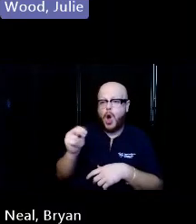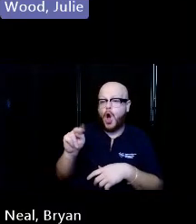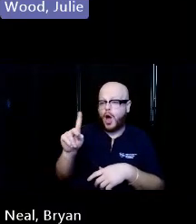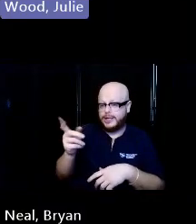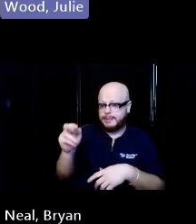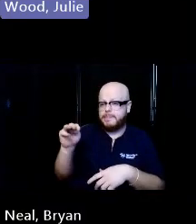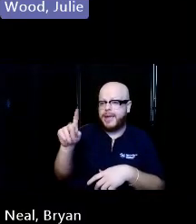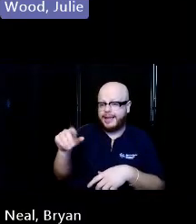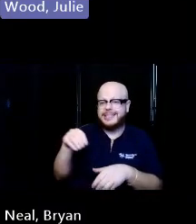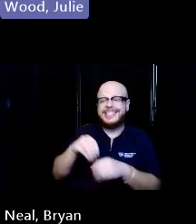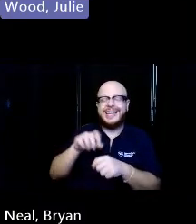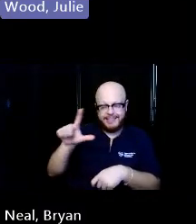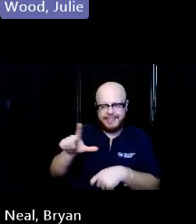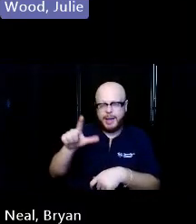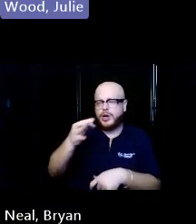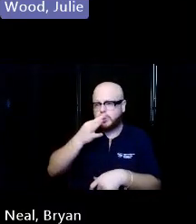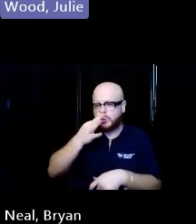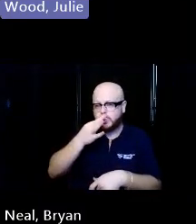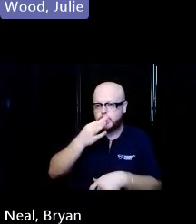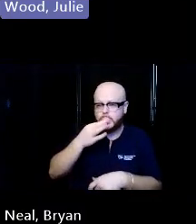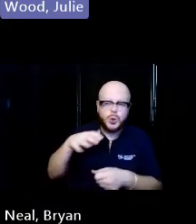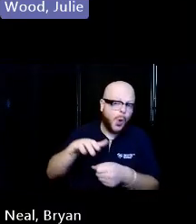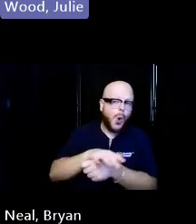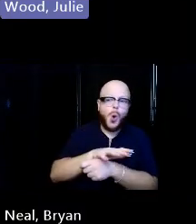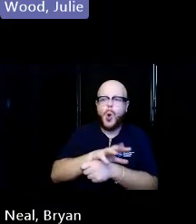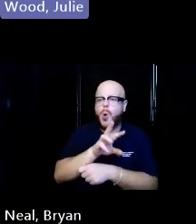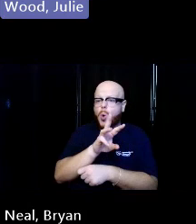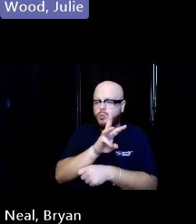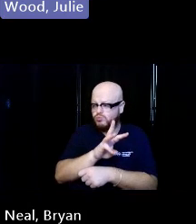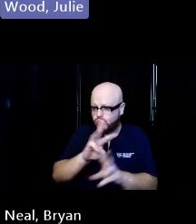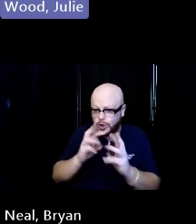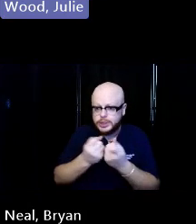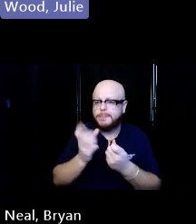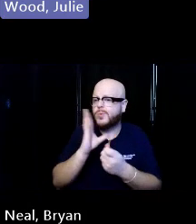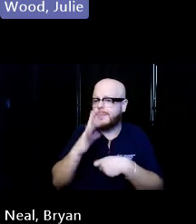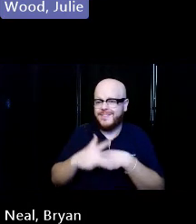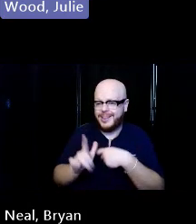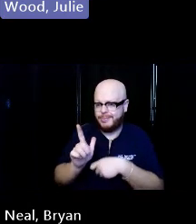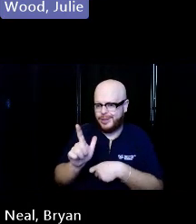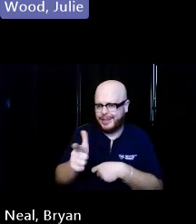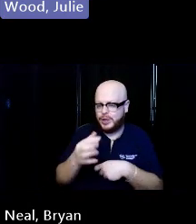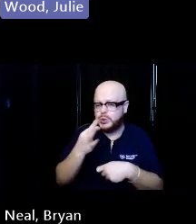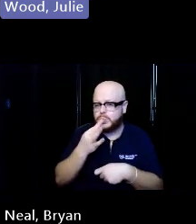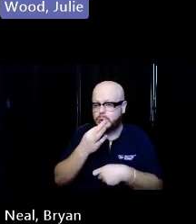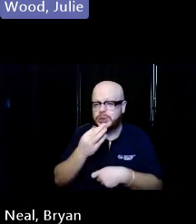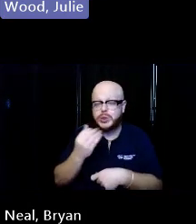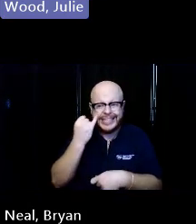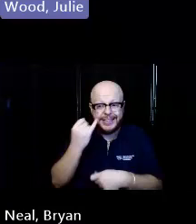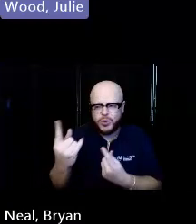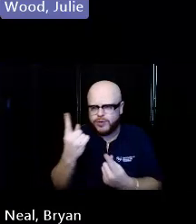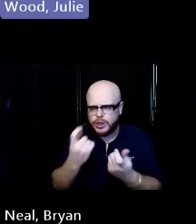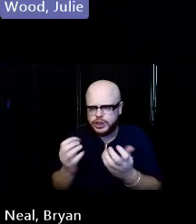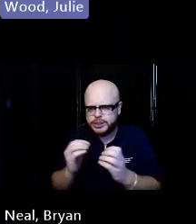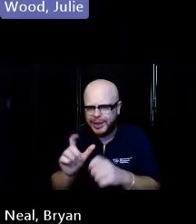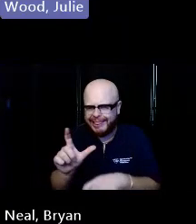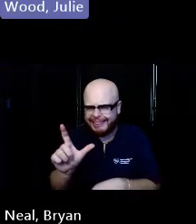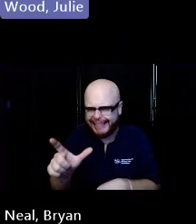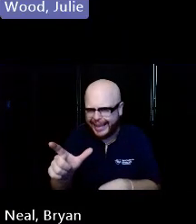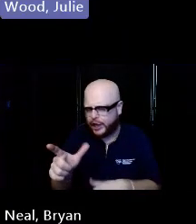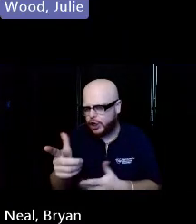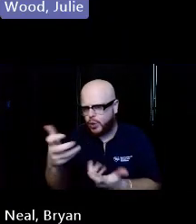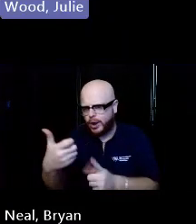entire webinar will be available. And if you want to connect with us afterwards, if there was something specific to that question that we could help connect you with,